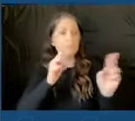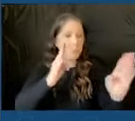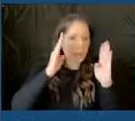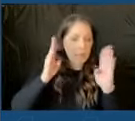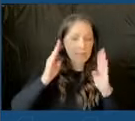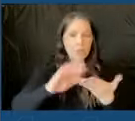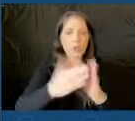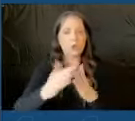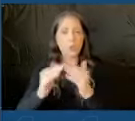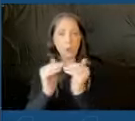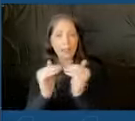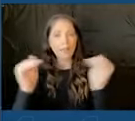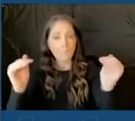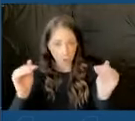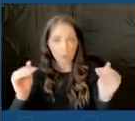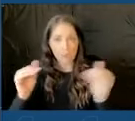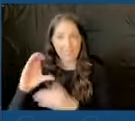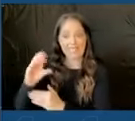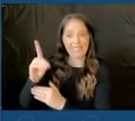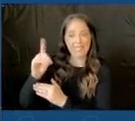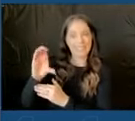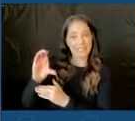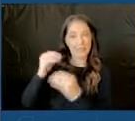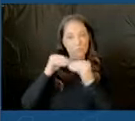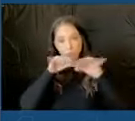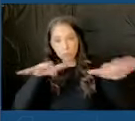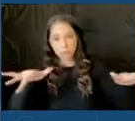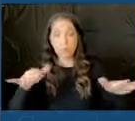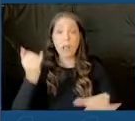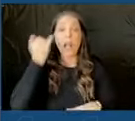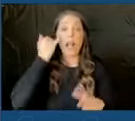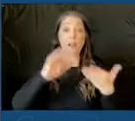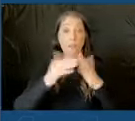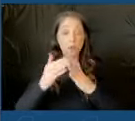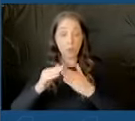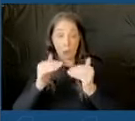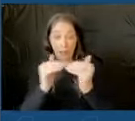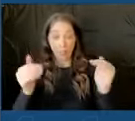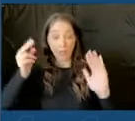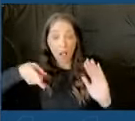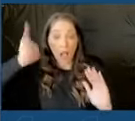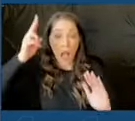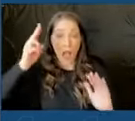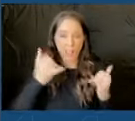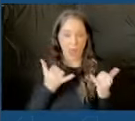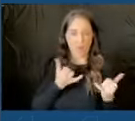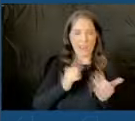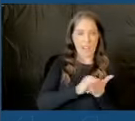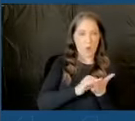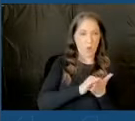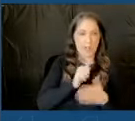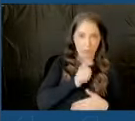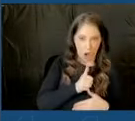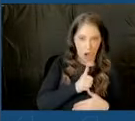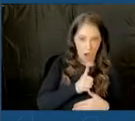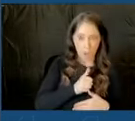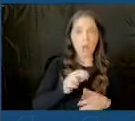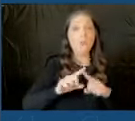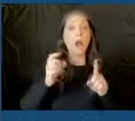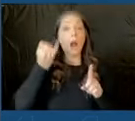that available. When the community level is high, which it is no longer in New York City, it was for a long time, the